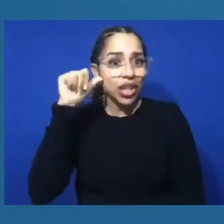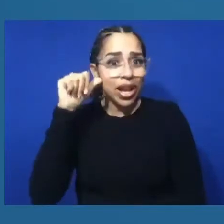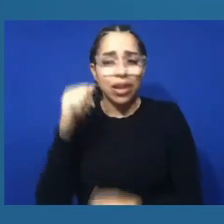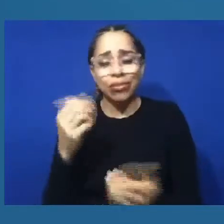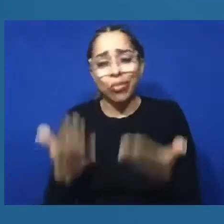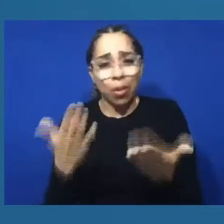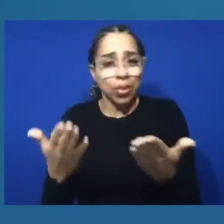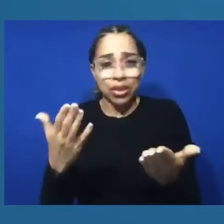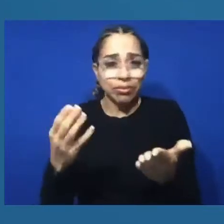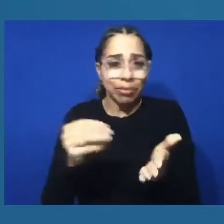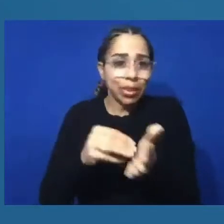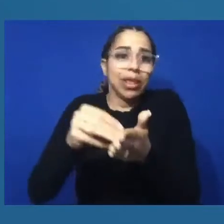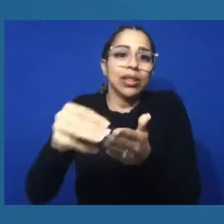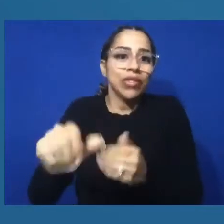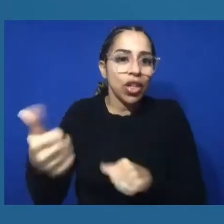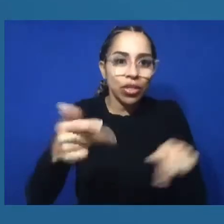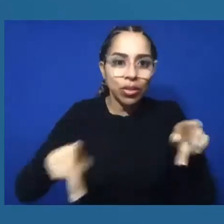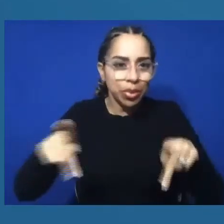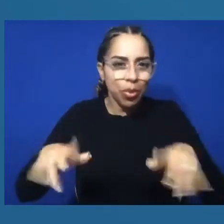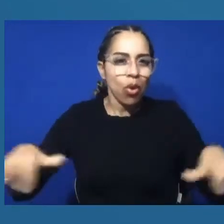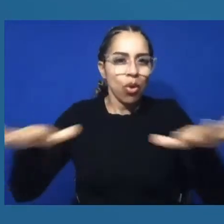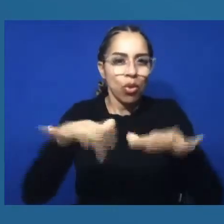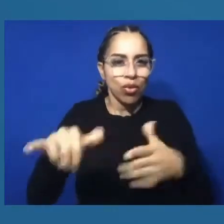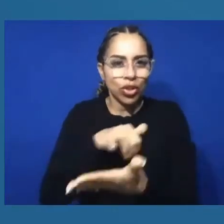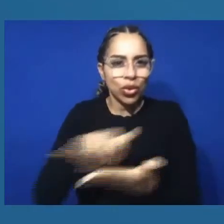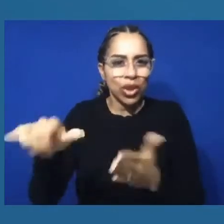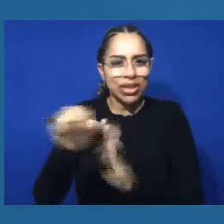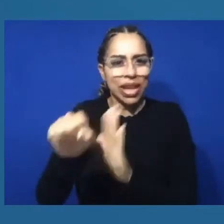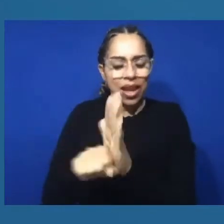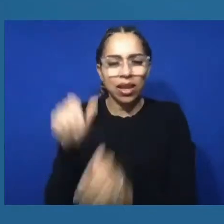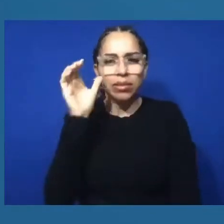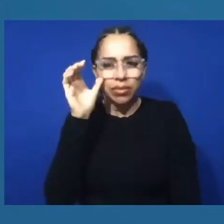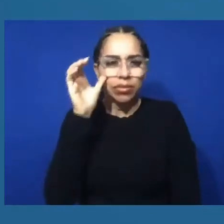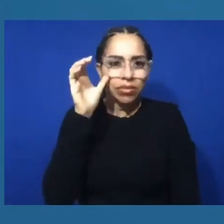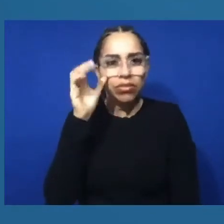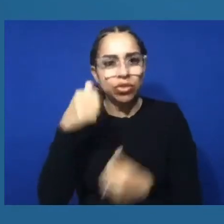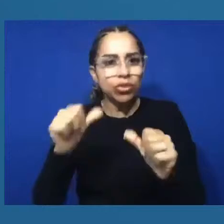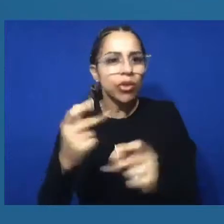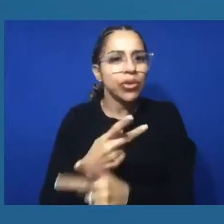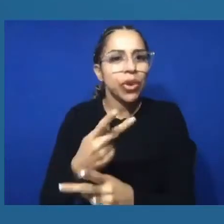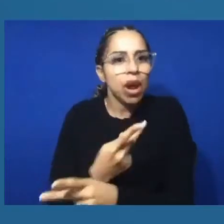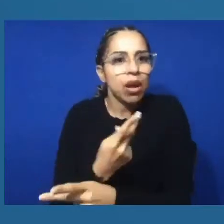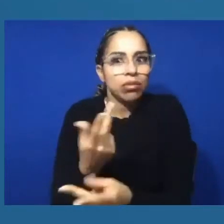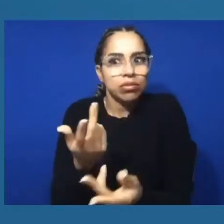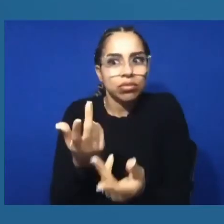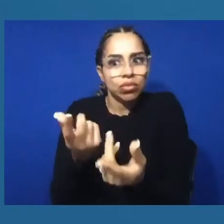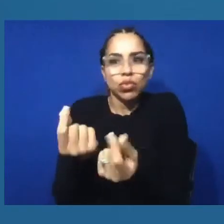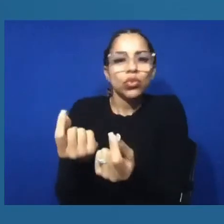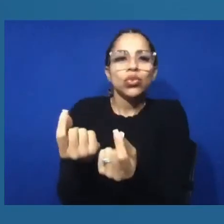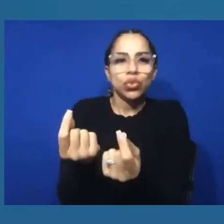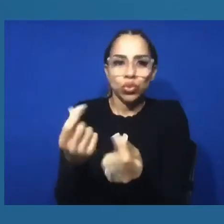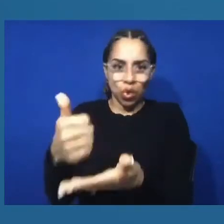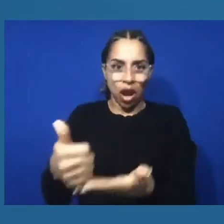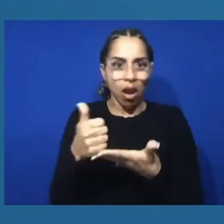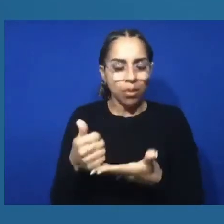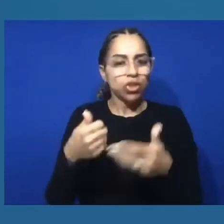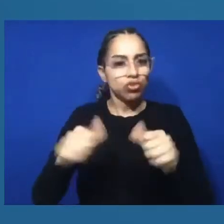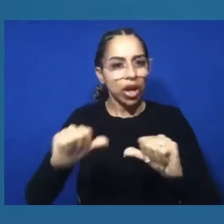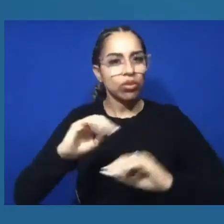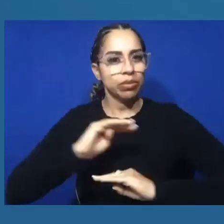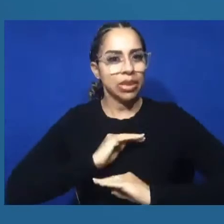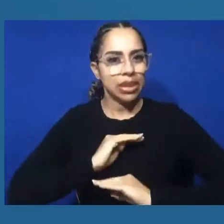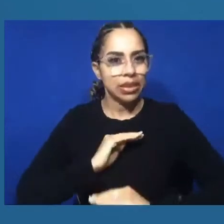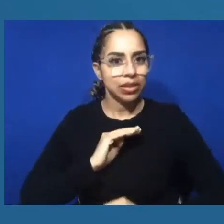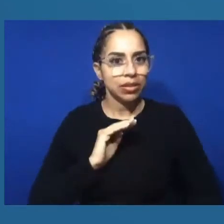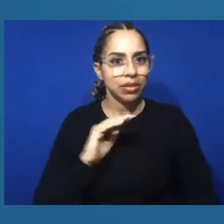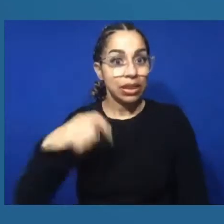state, to try to figure out what it is that is going to be done to help us try to meet the needs that we see at